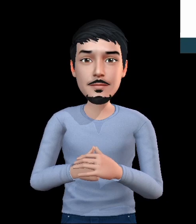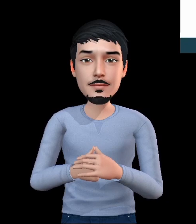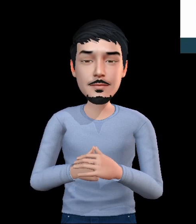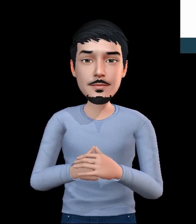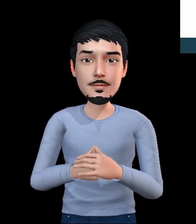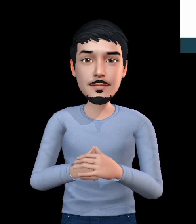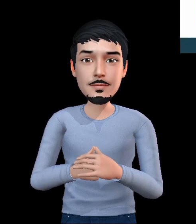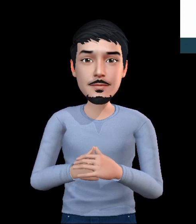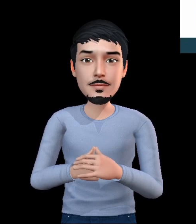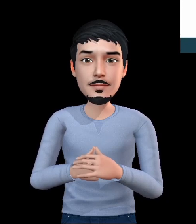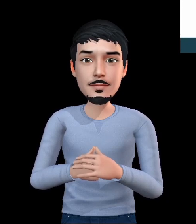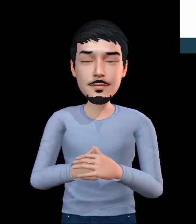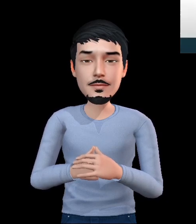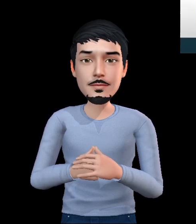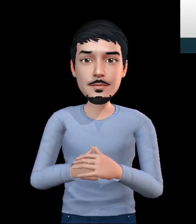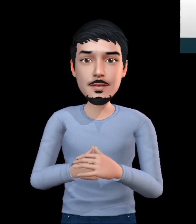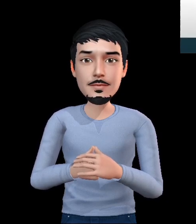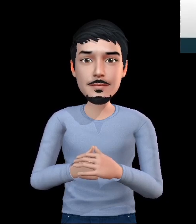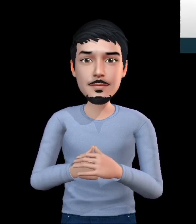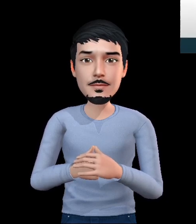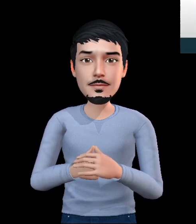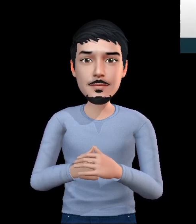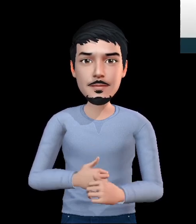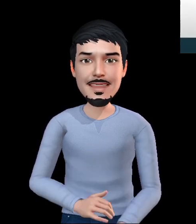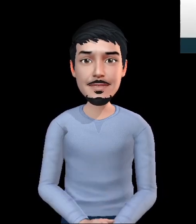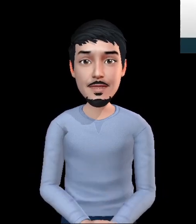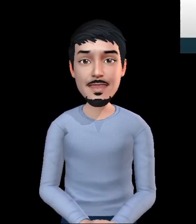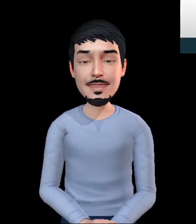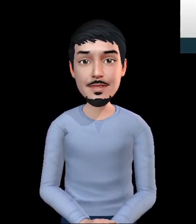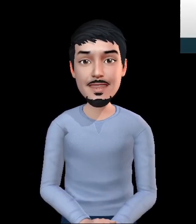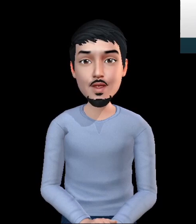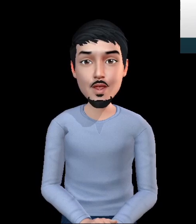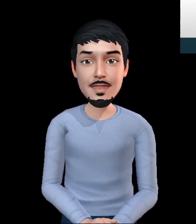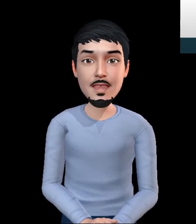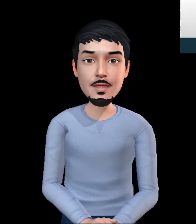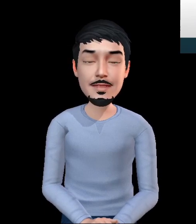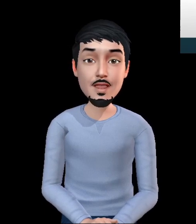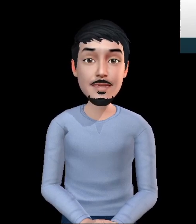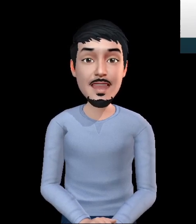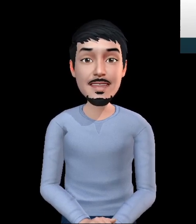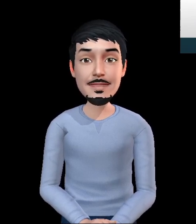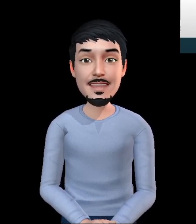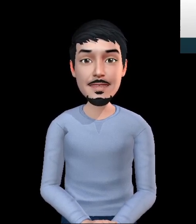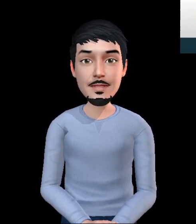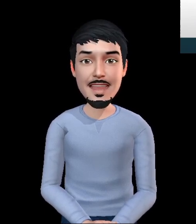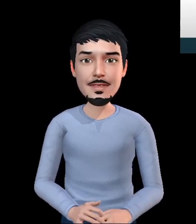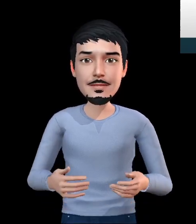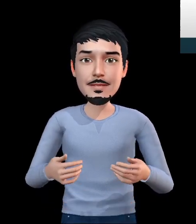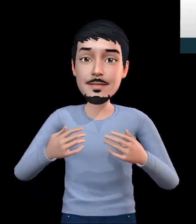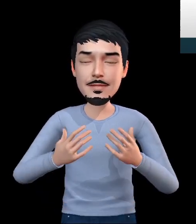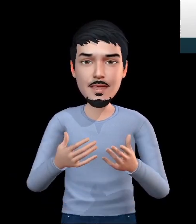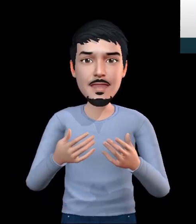know we might want to discuss. Well, that is something mutual, you know? Both parties benefit from